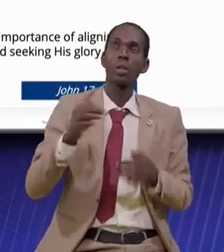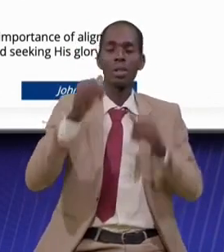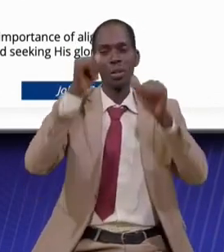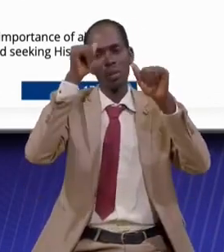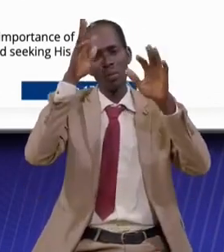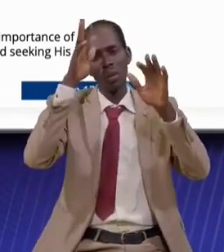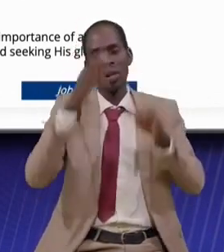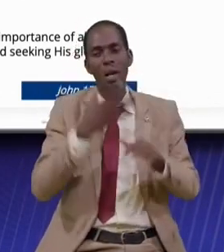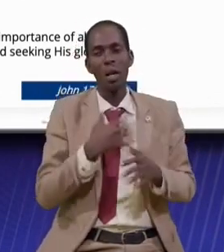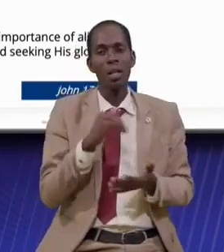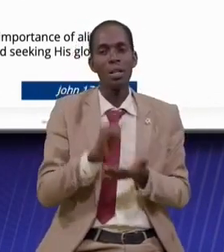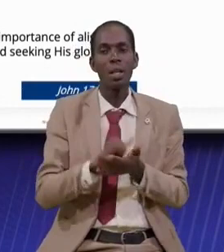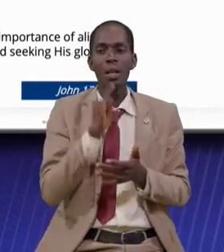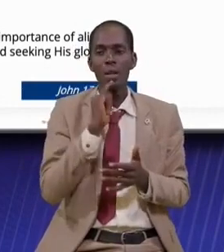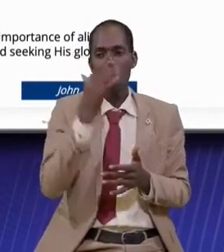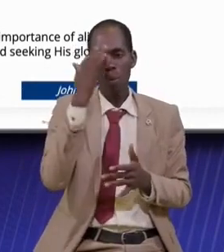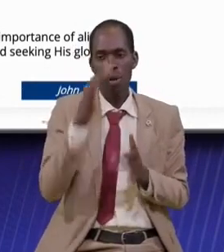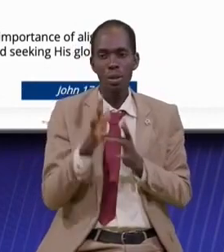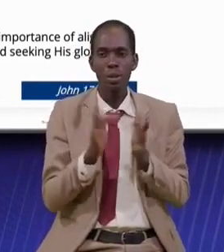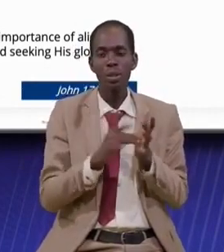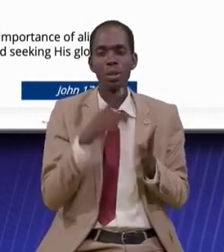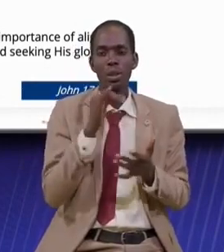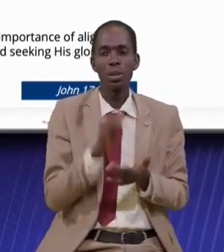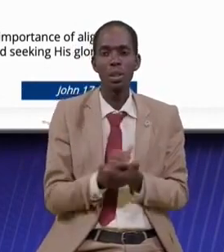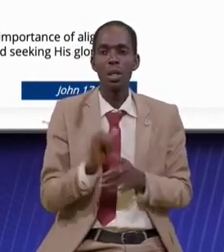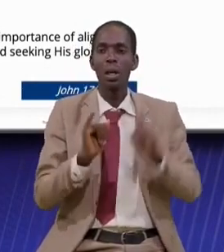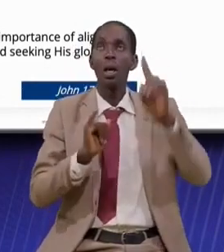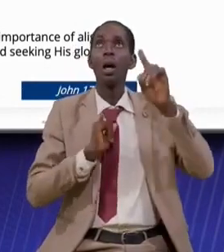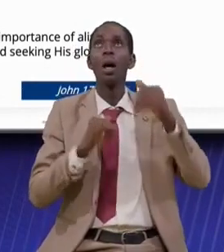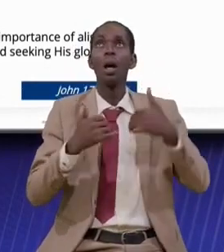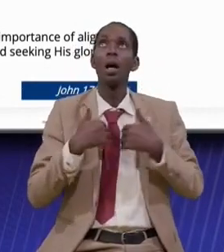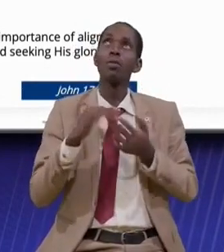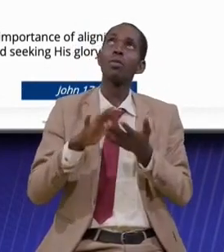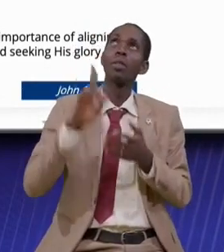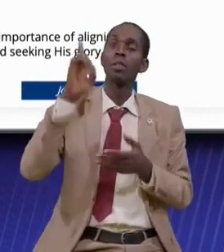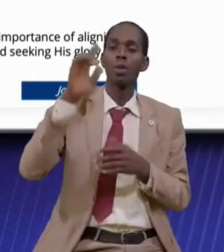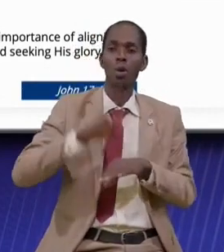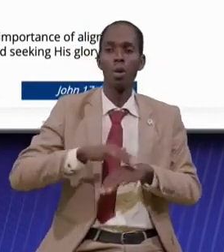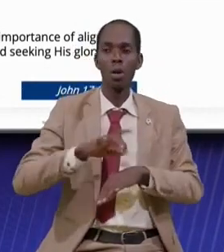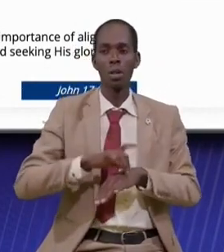said that I have glorified thee on earth. So